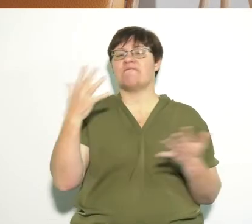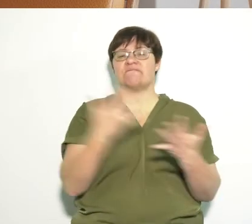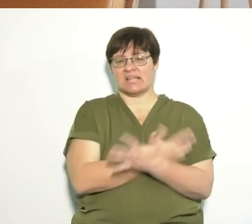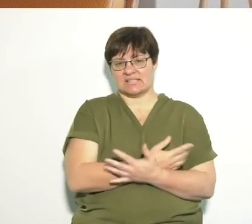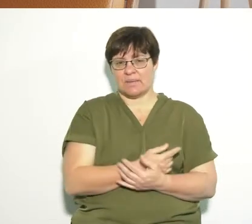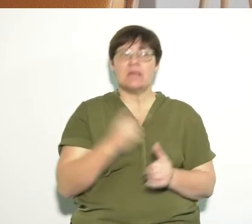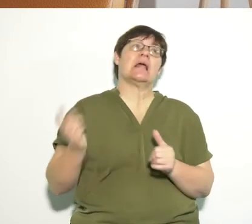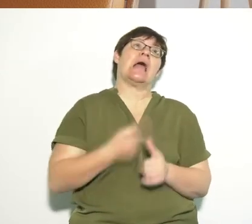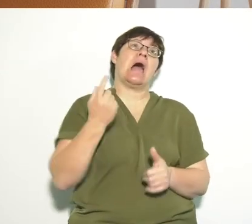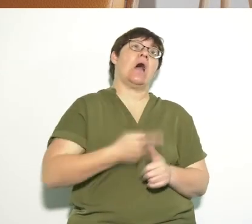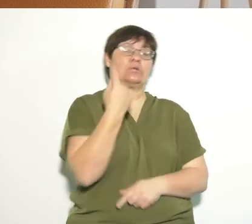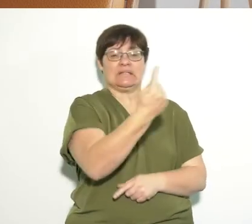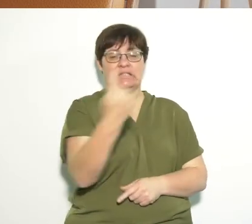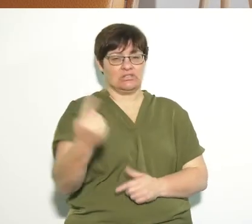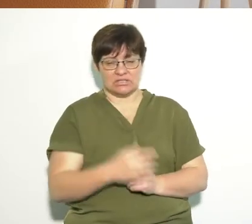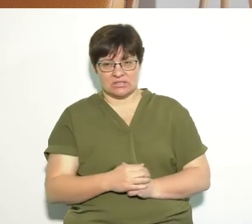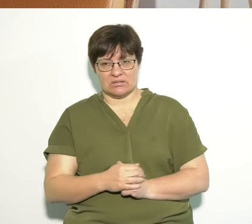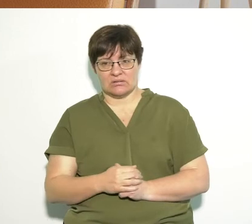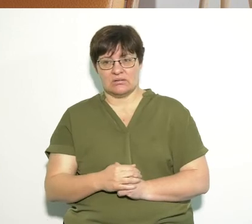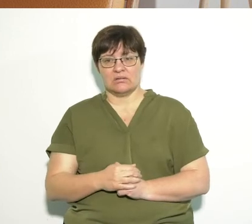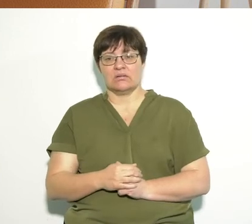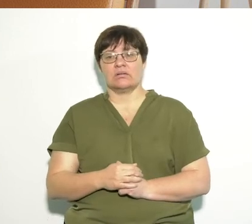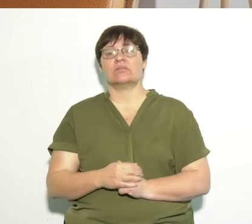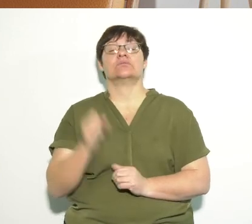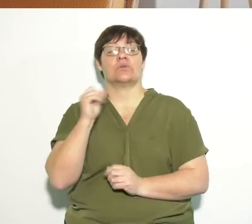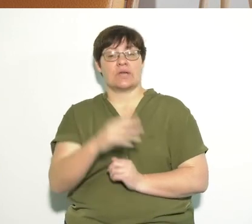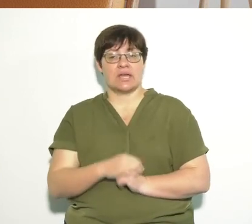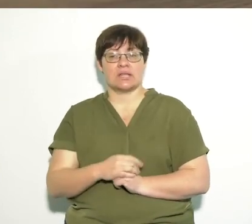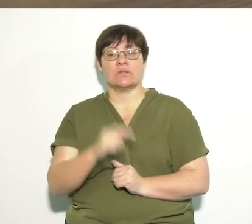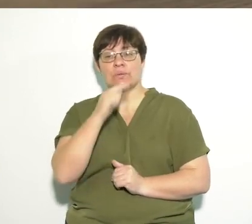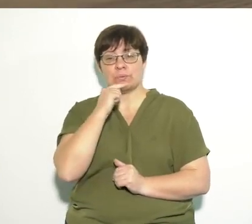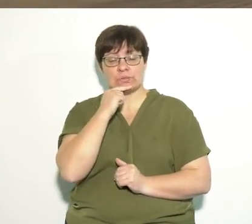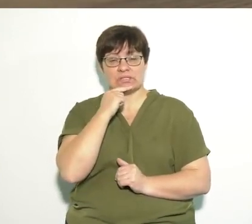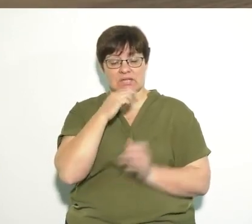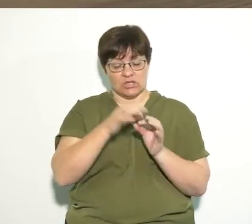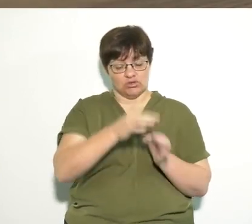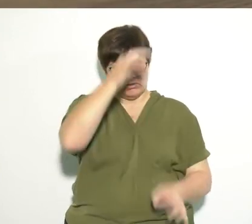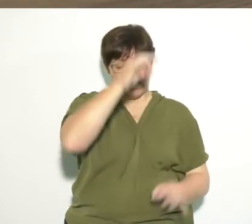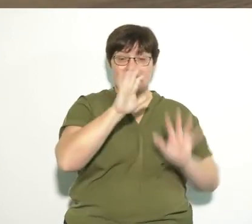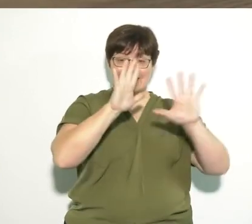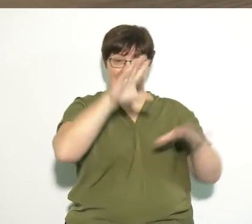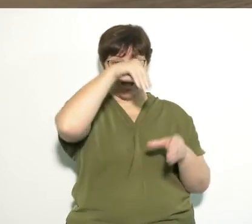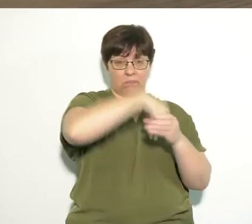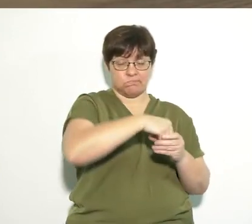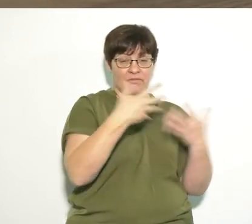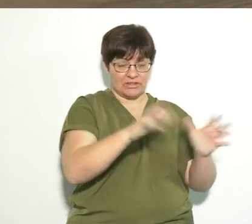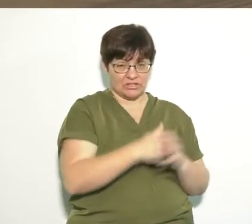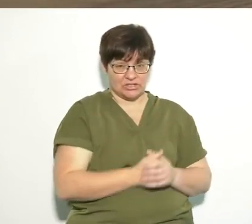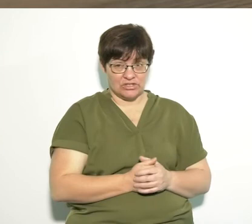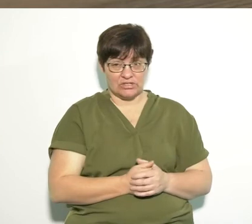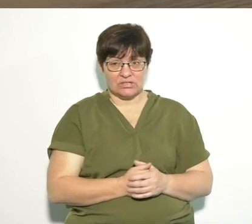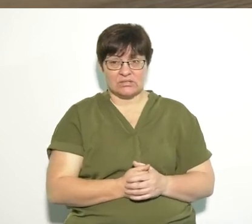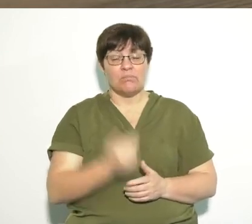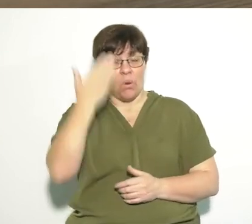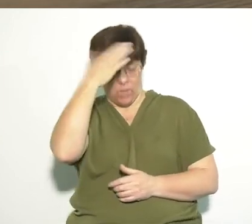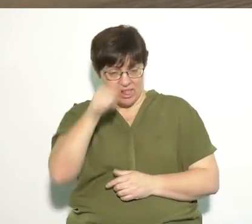a quicker way without me counting every single one? And often enough, I'll say, okay, let's use the tens string. there's a 10